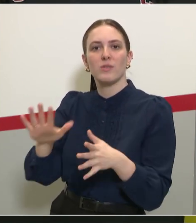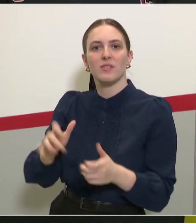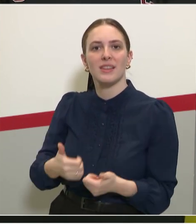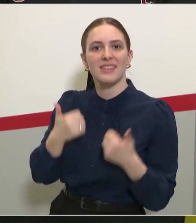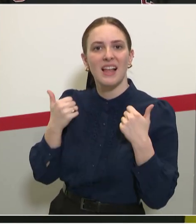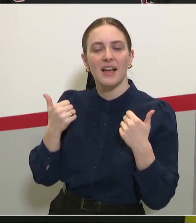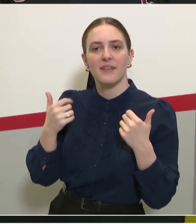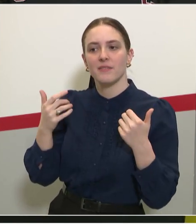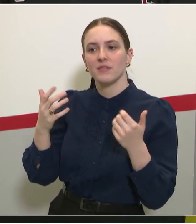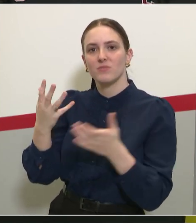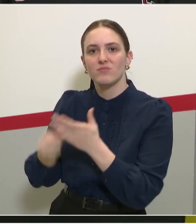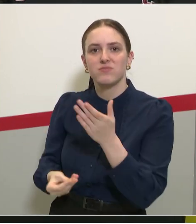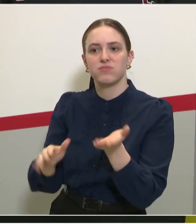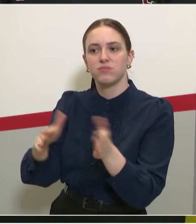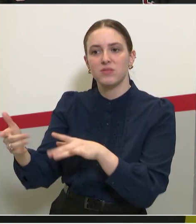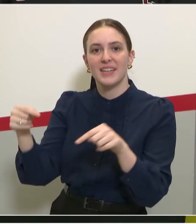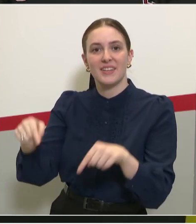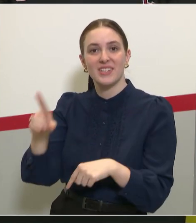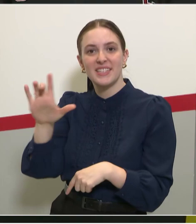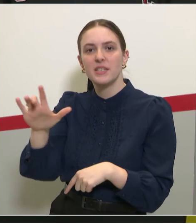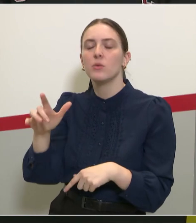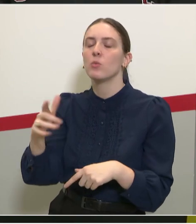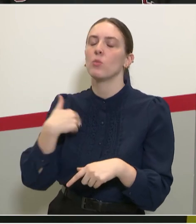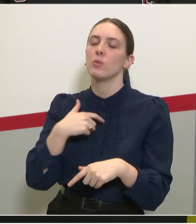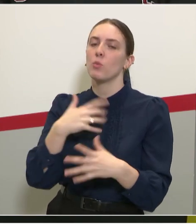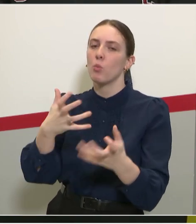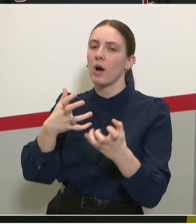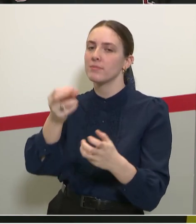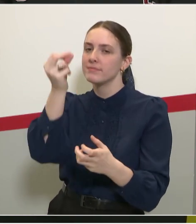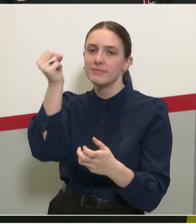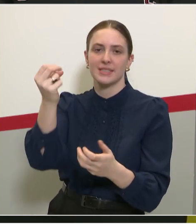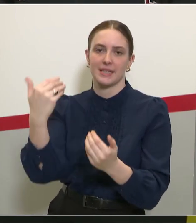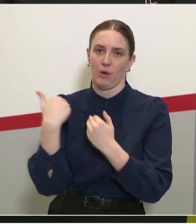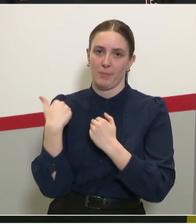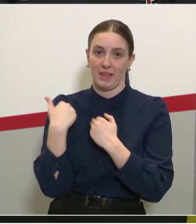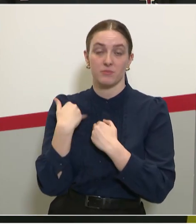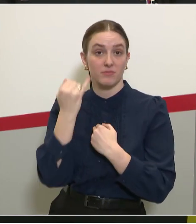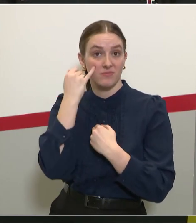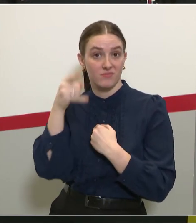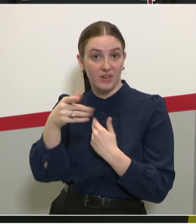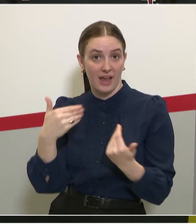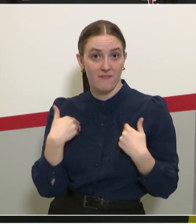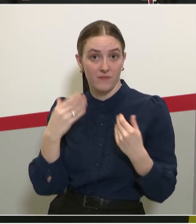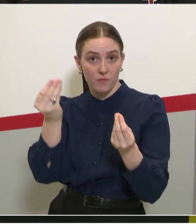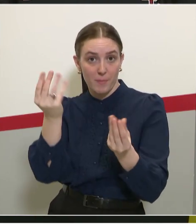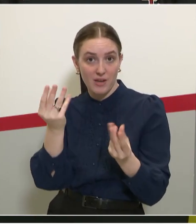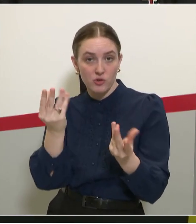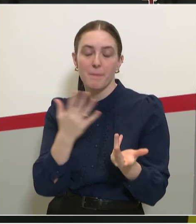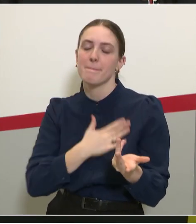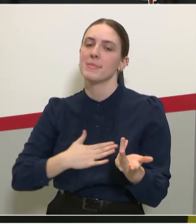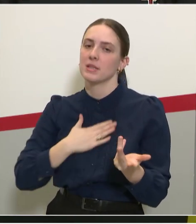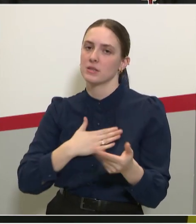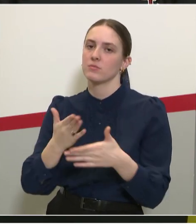we want immediate accountability for it. And so if anybody has any information, please share it